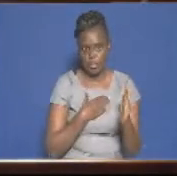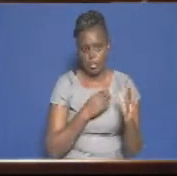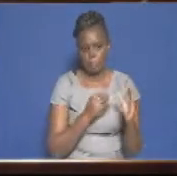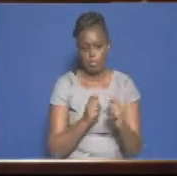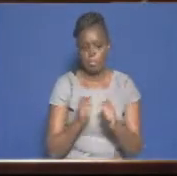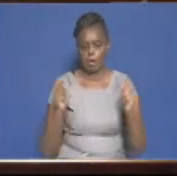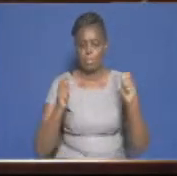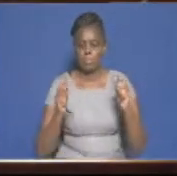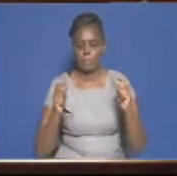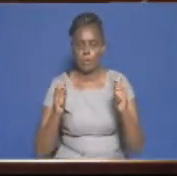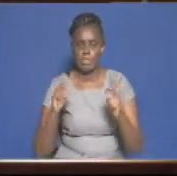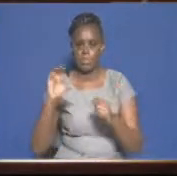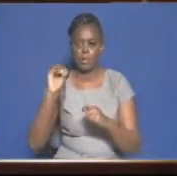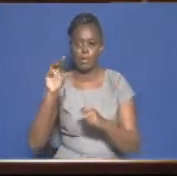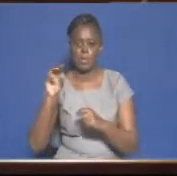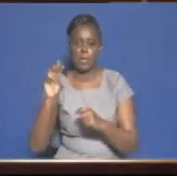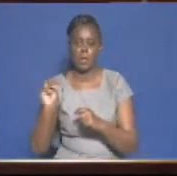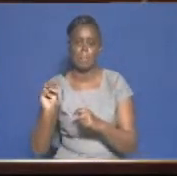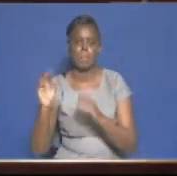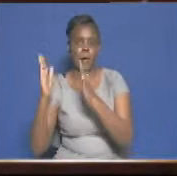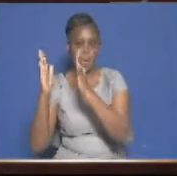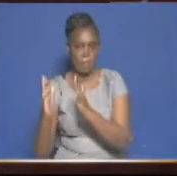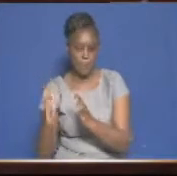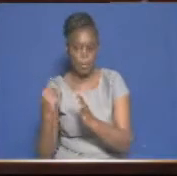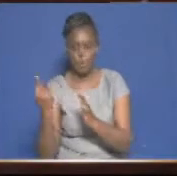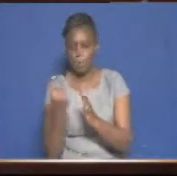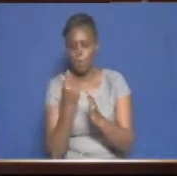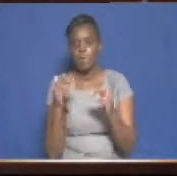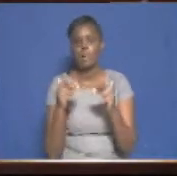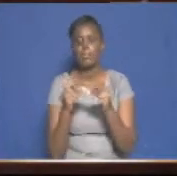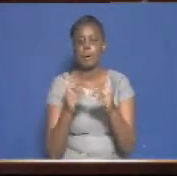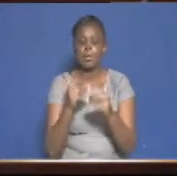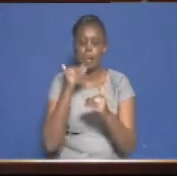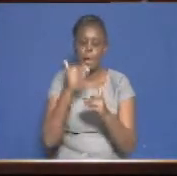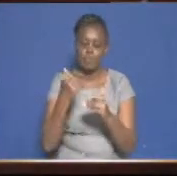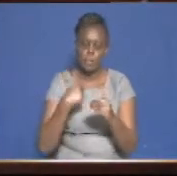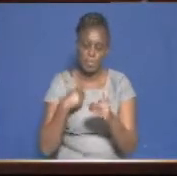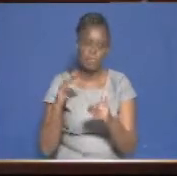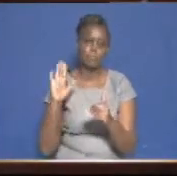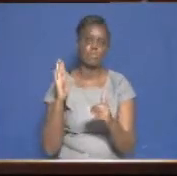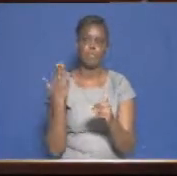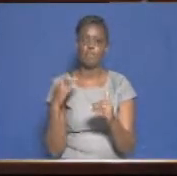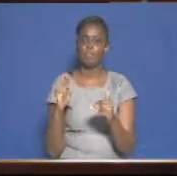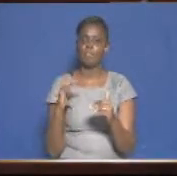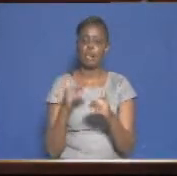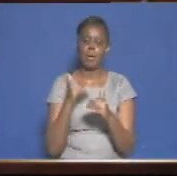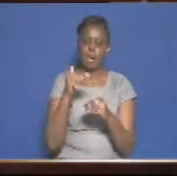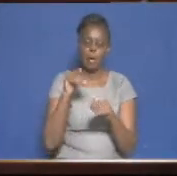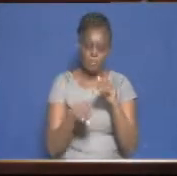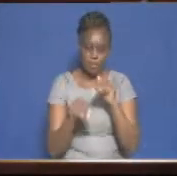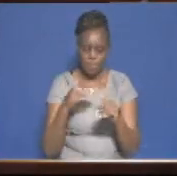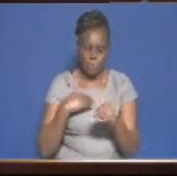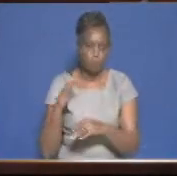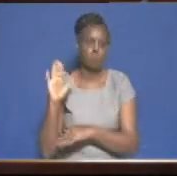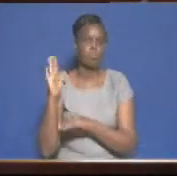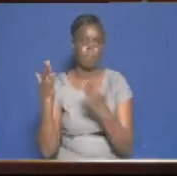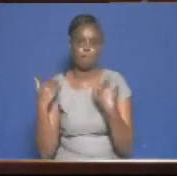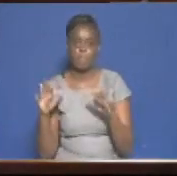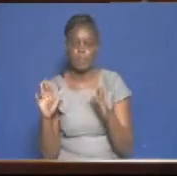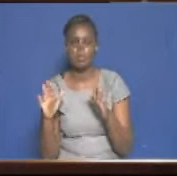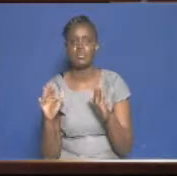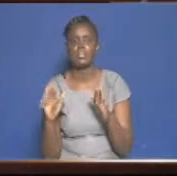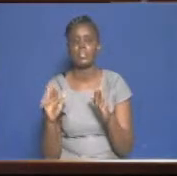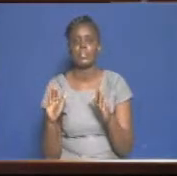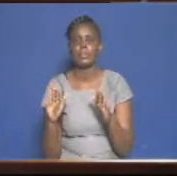as an ODM candidate. And we only met after I was sworn in, after the elections, and I was sworn in.